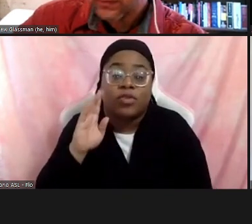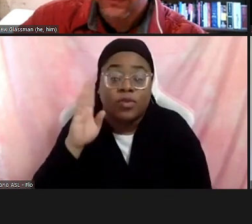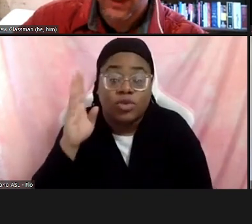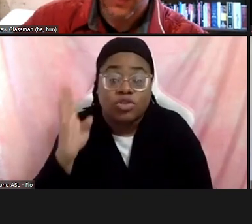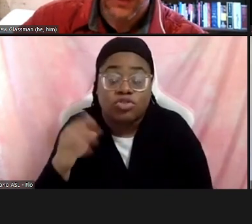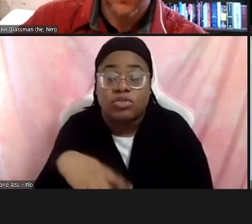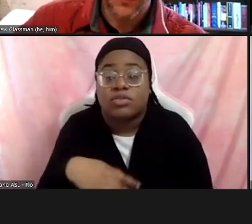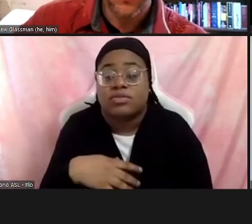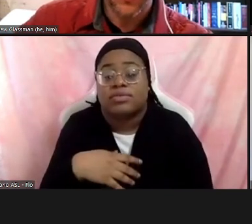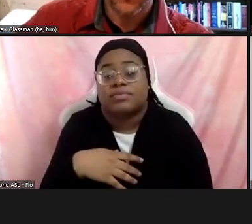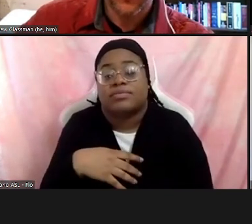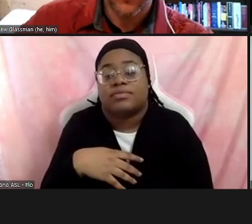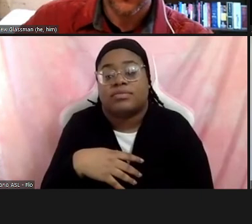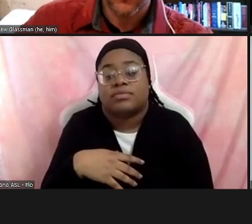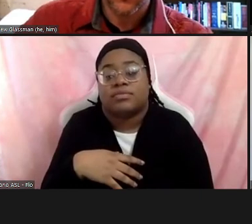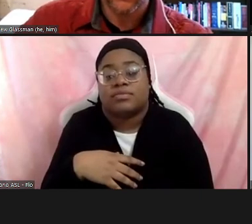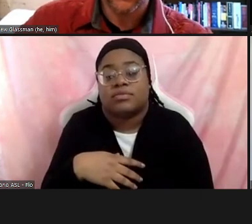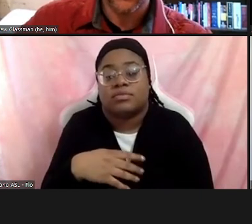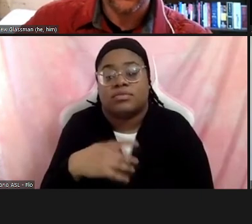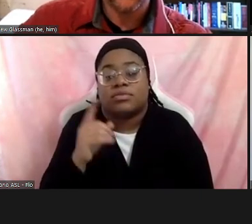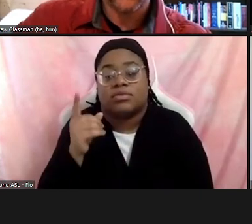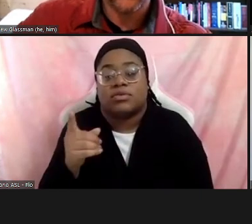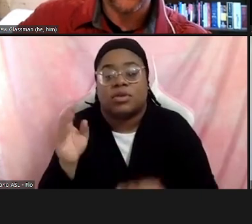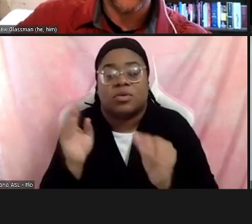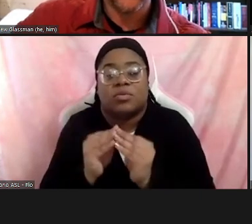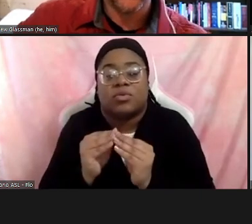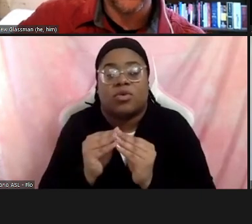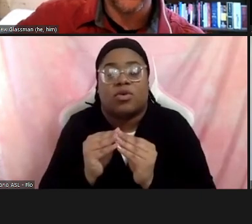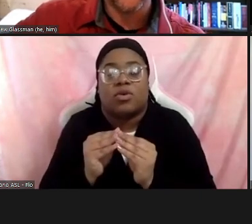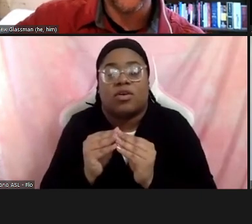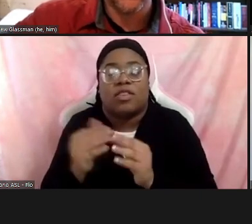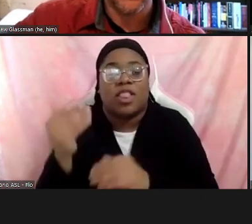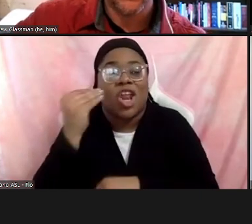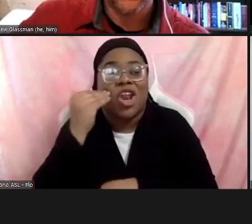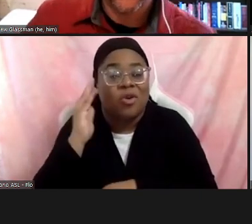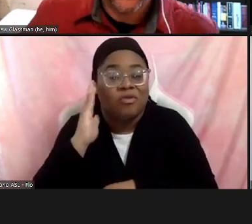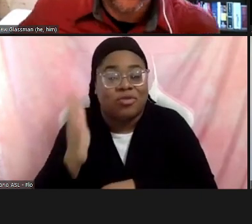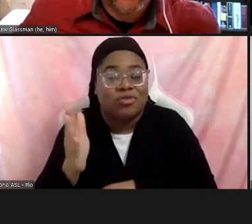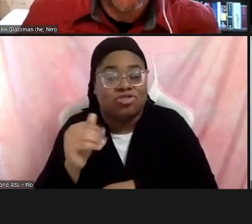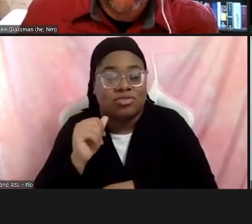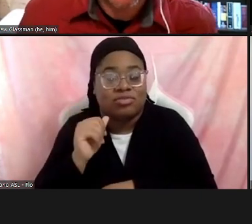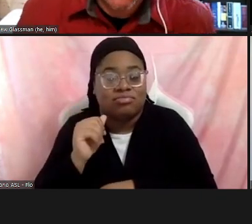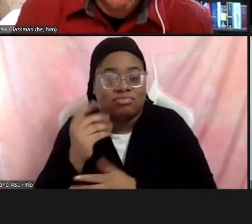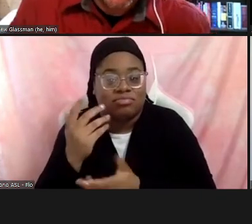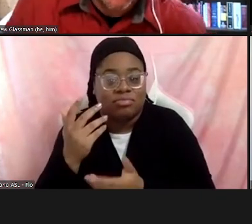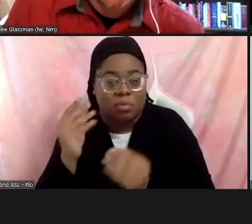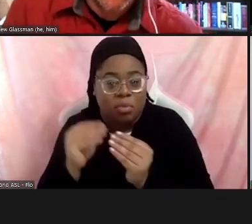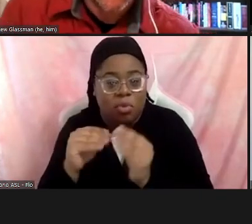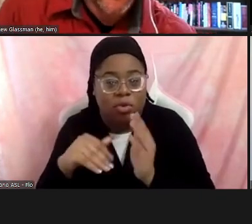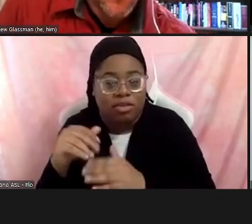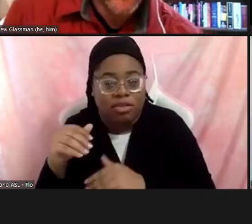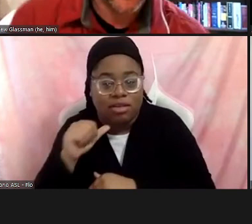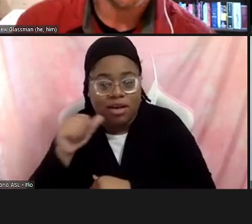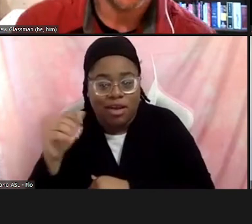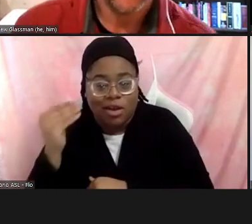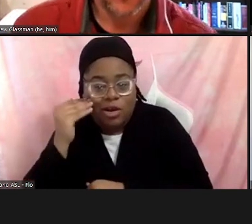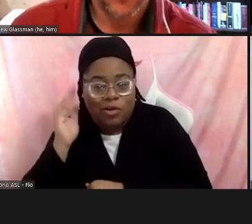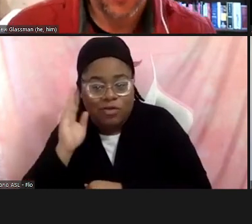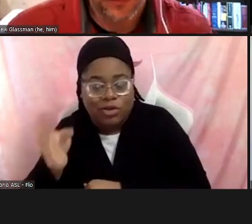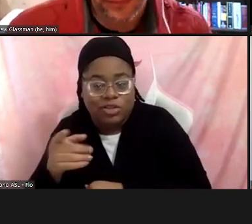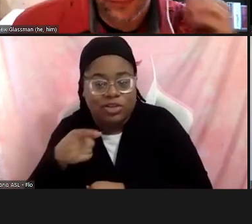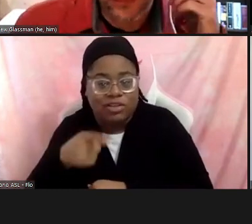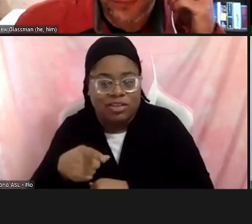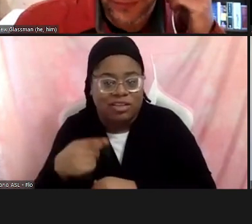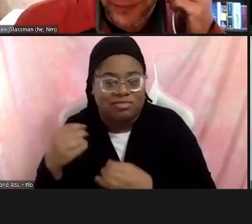They were more terrified of the known future than the unknown future. like they were terrified of having to play